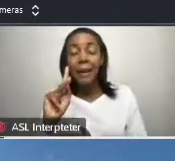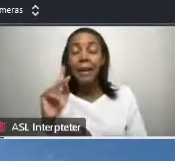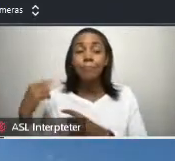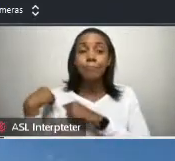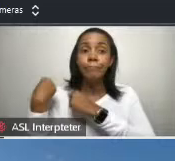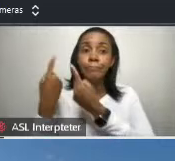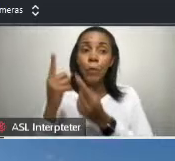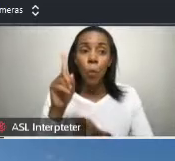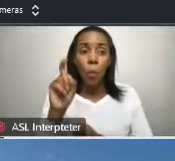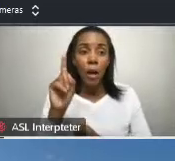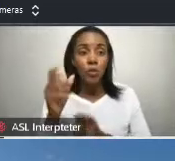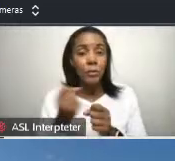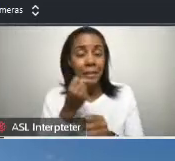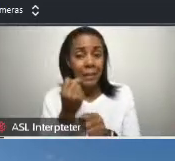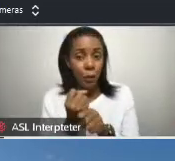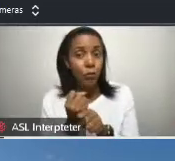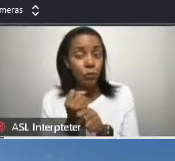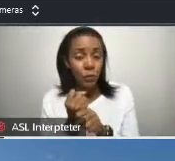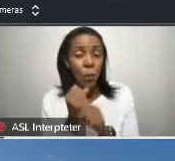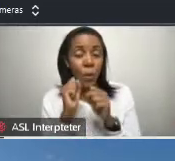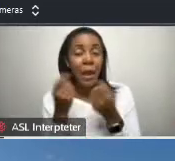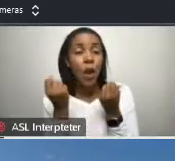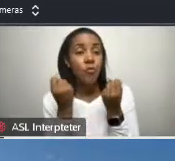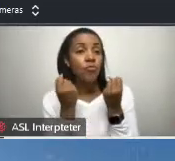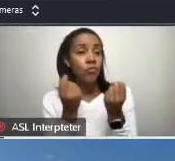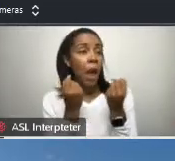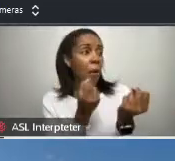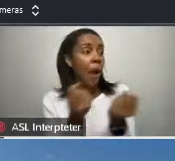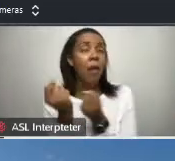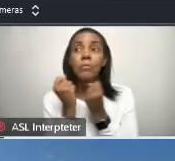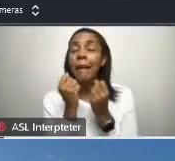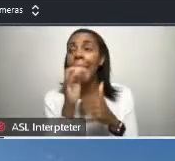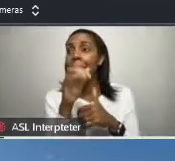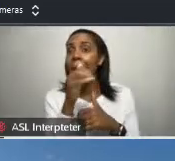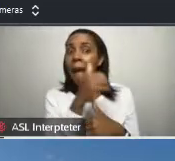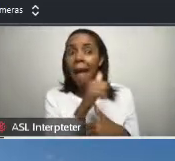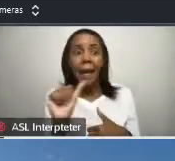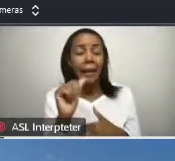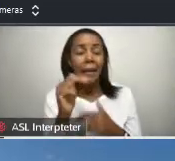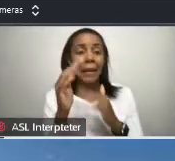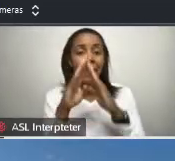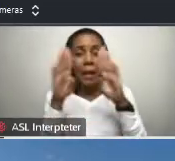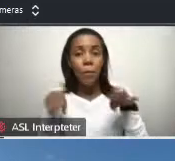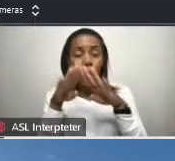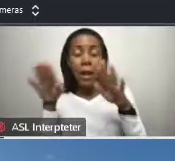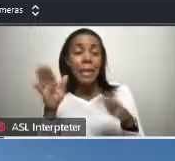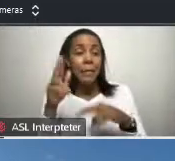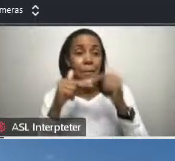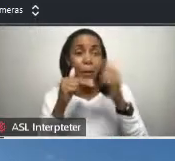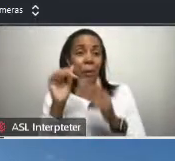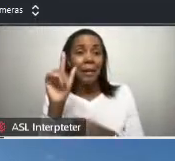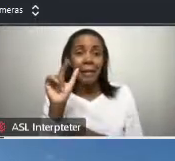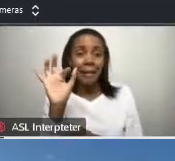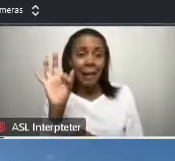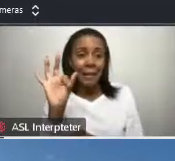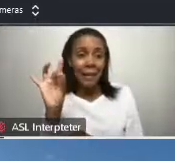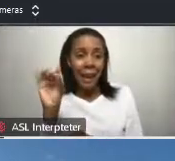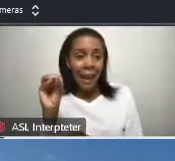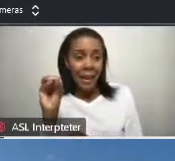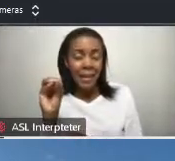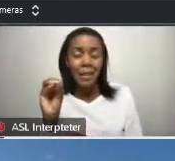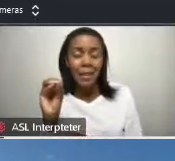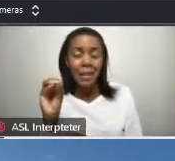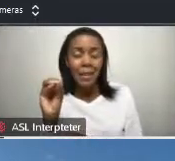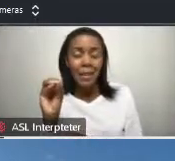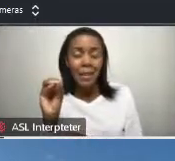years. We can ride around any neighborhood, some stuff that was built in the 80s. We're talking about wood